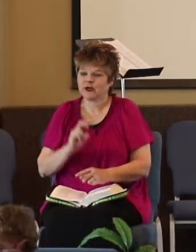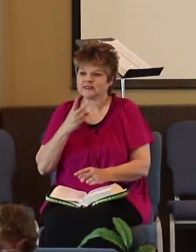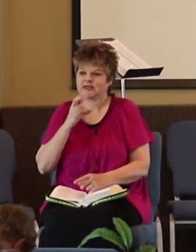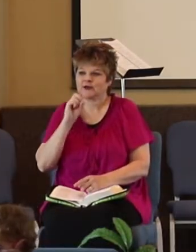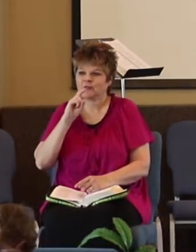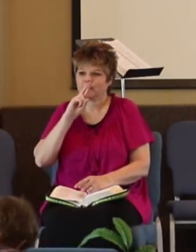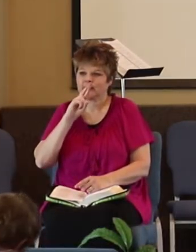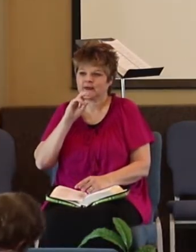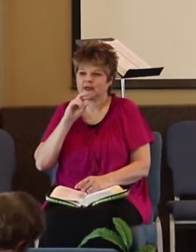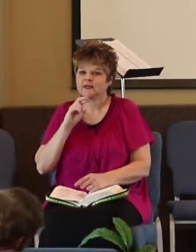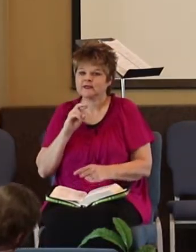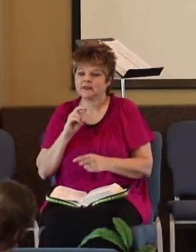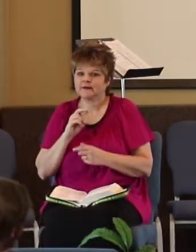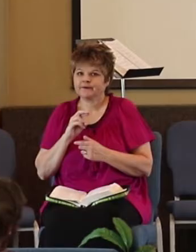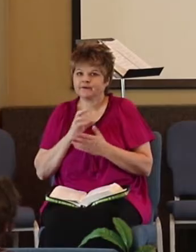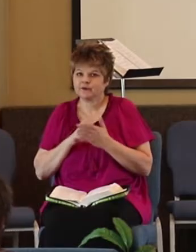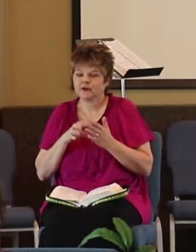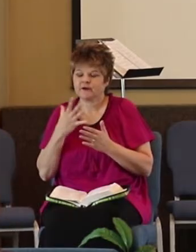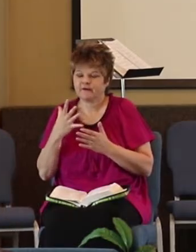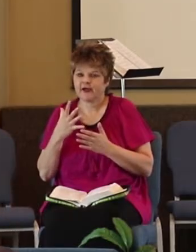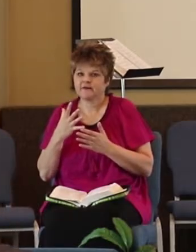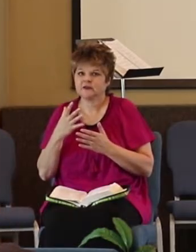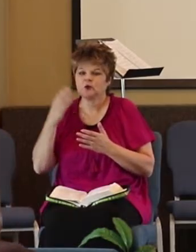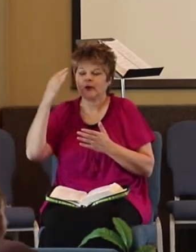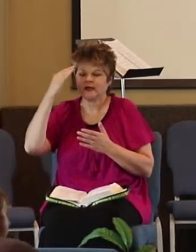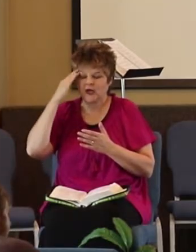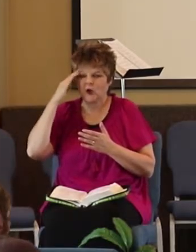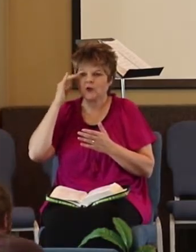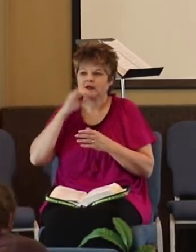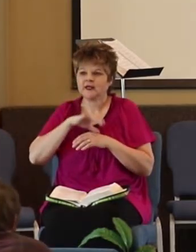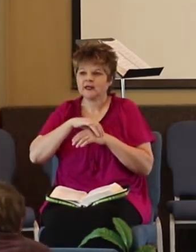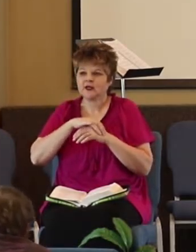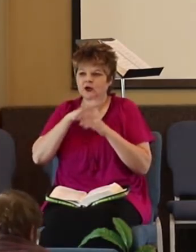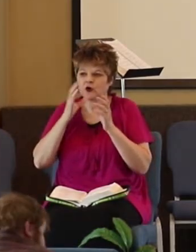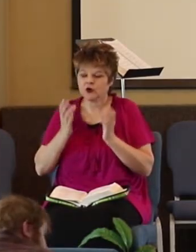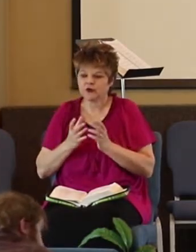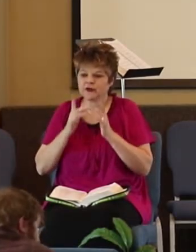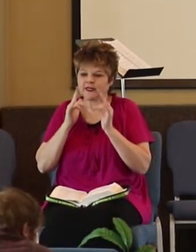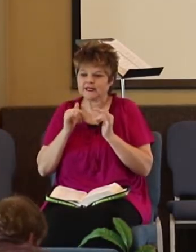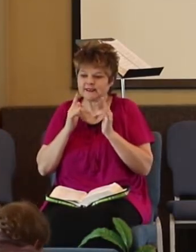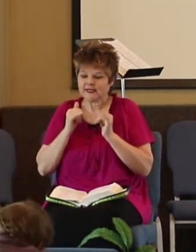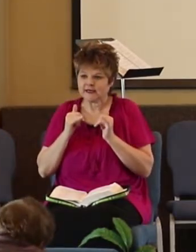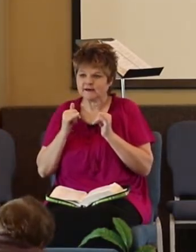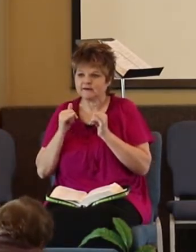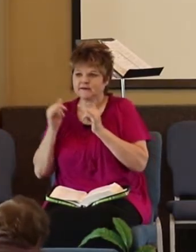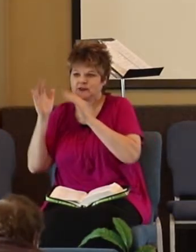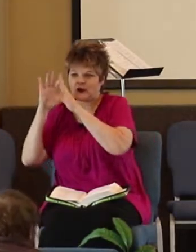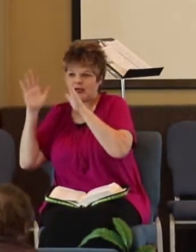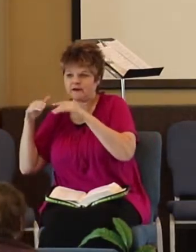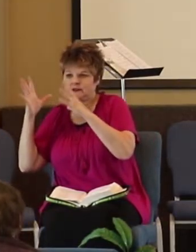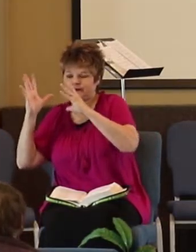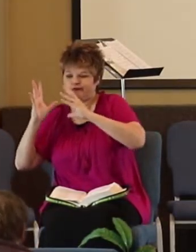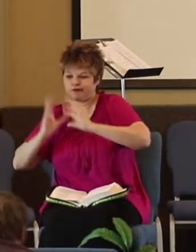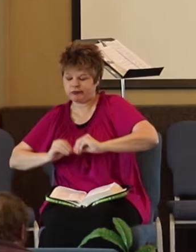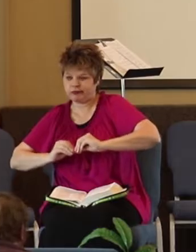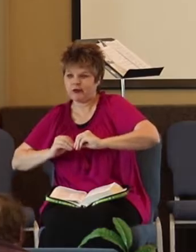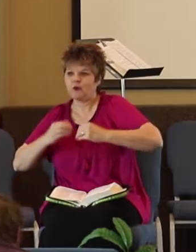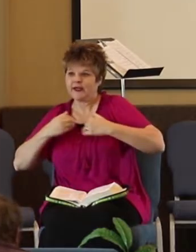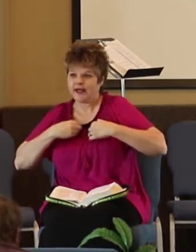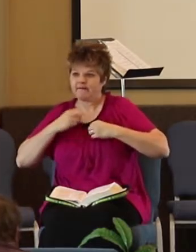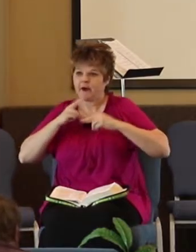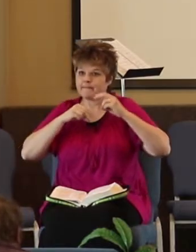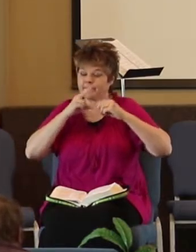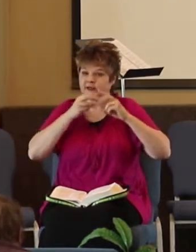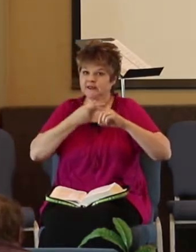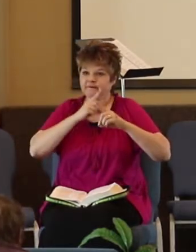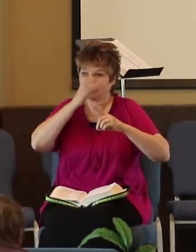2 Corinthians 5:1 says this, "For we know that if the earthly tent, which is our house, is torn down, we have a building from God,